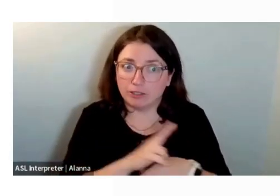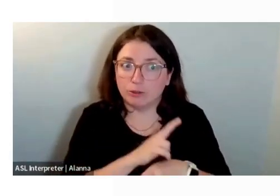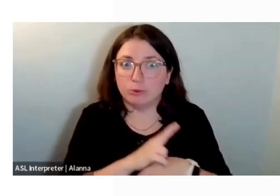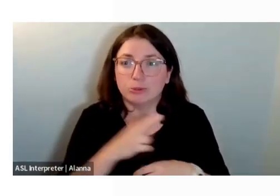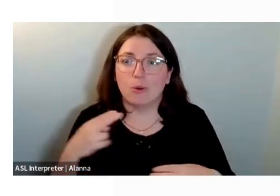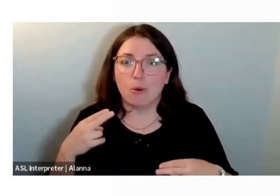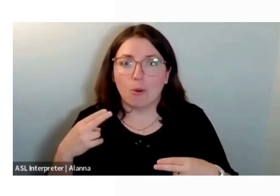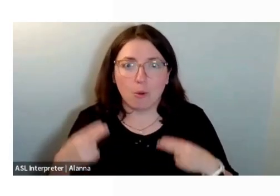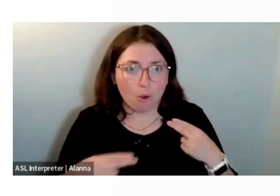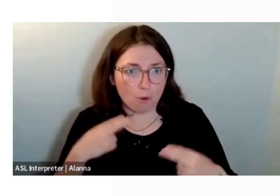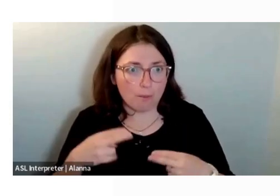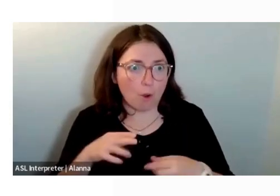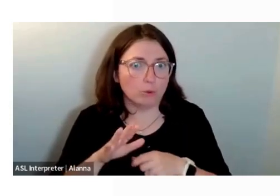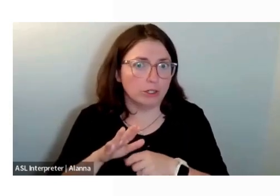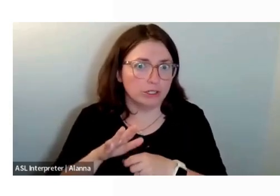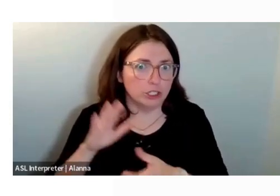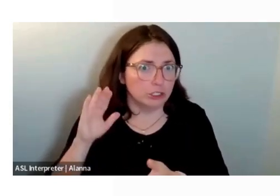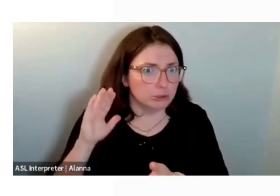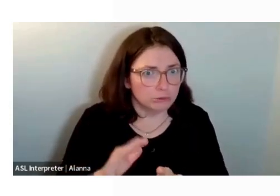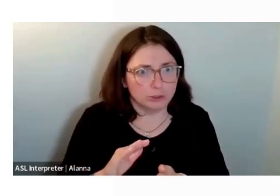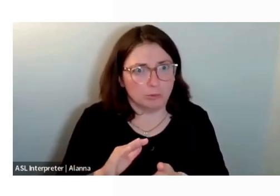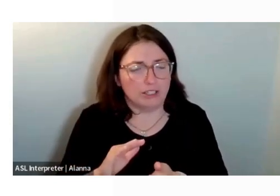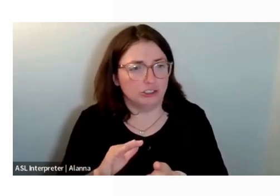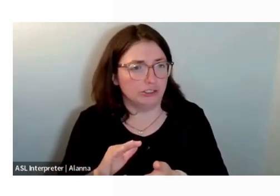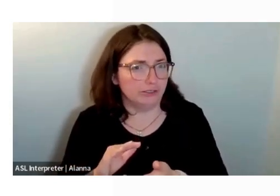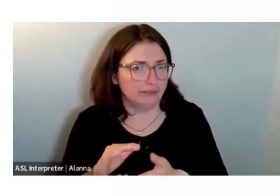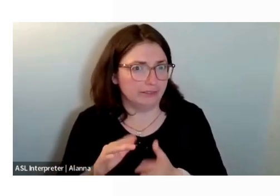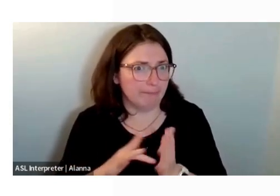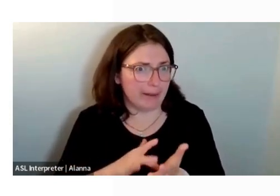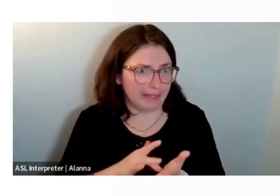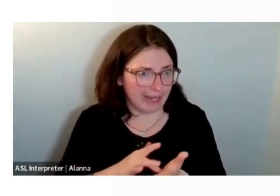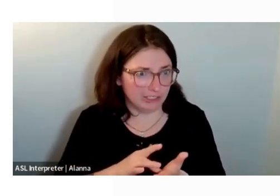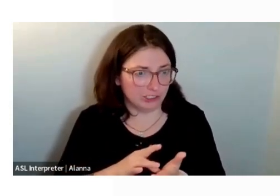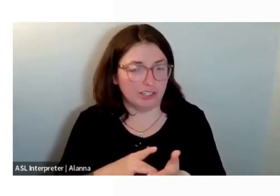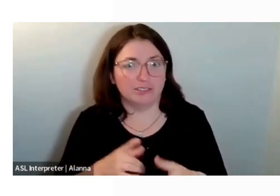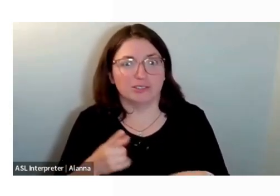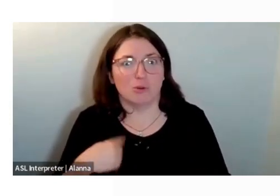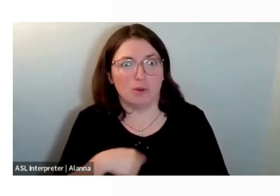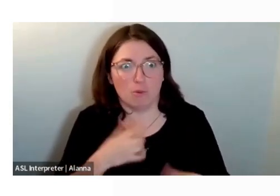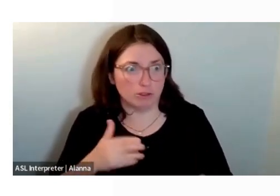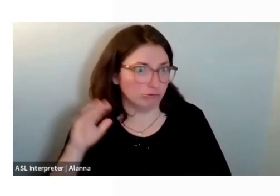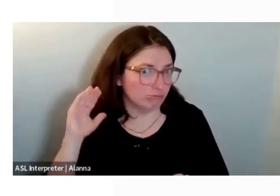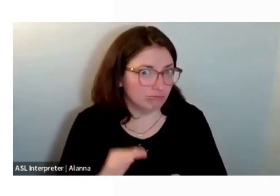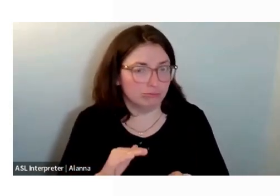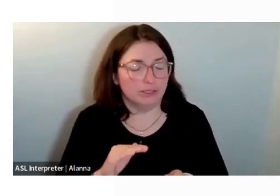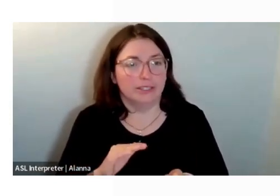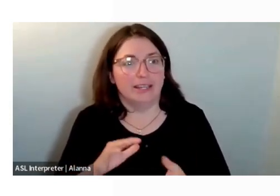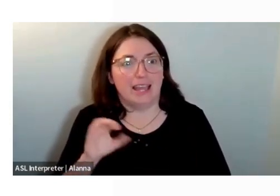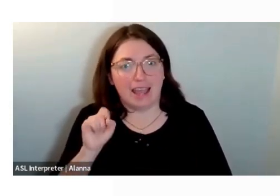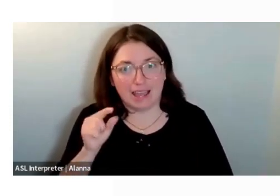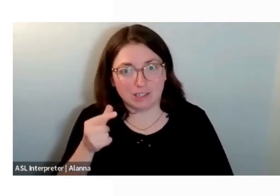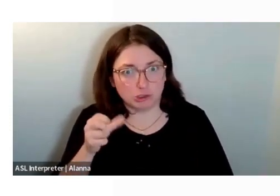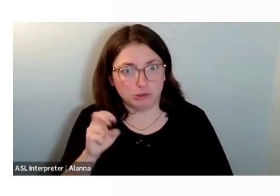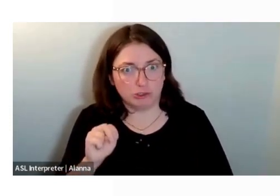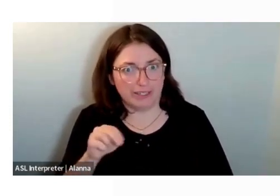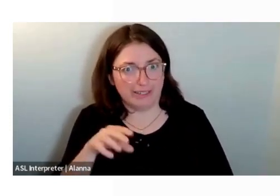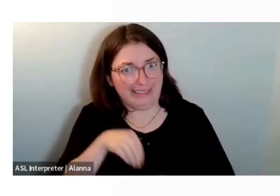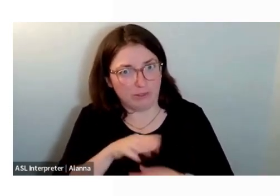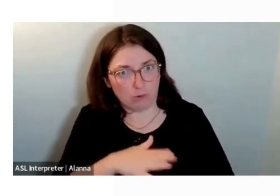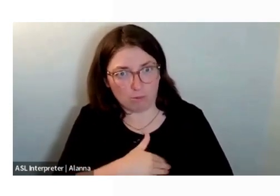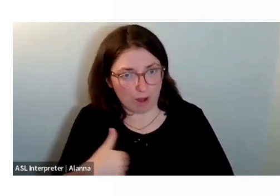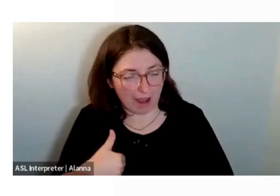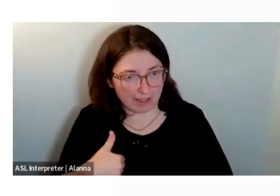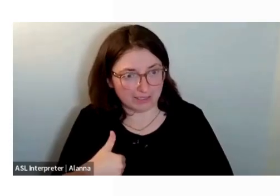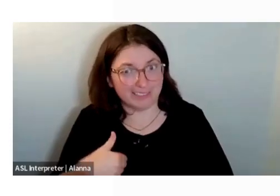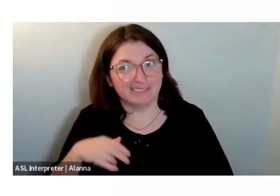that are working against estrogen in the breast in order to have treatment. And this